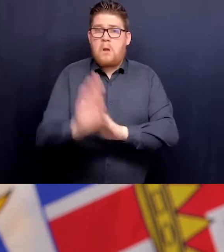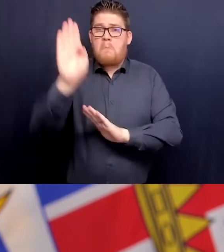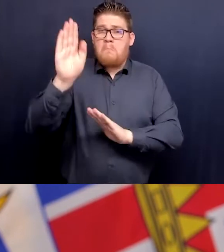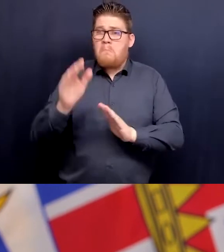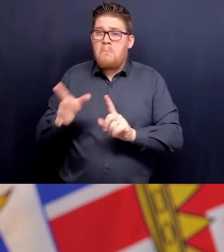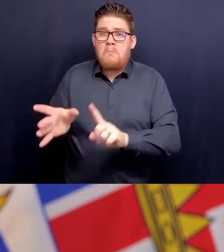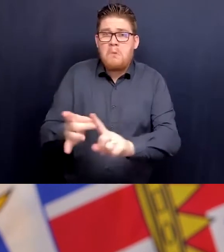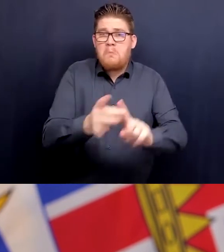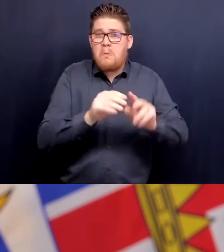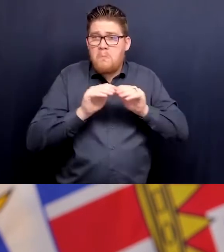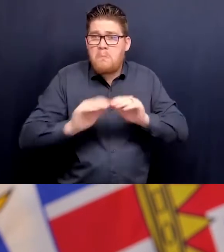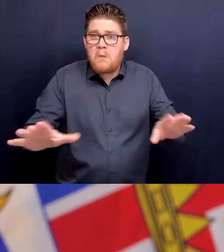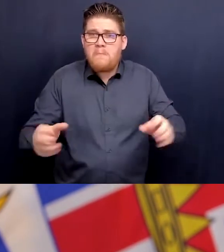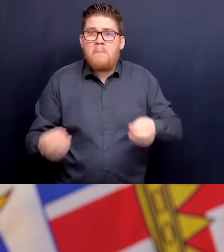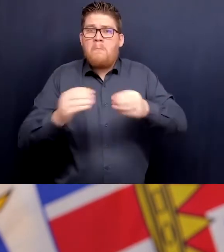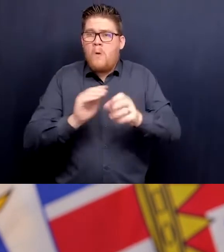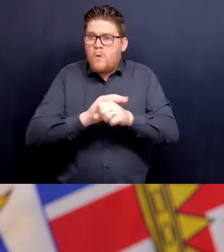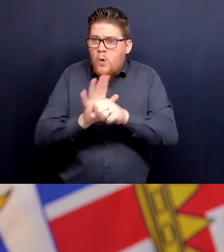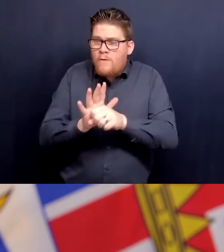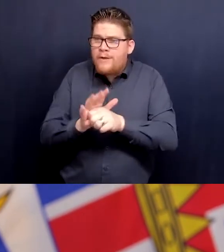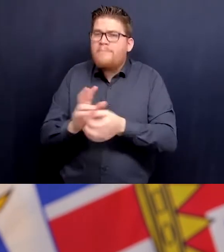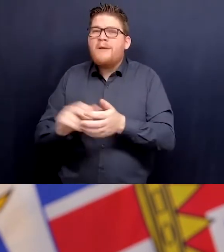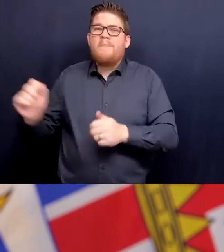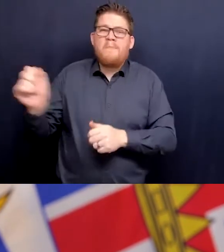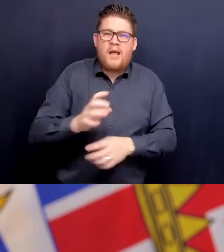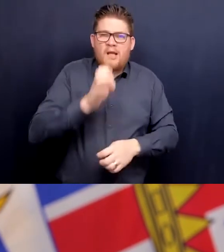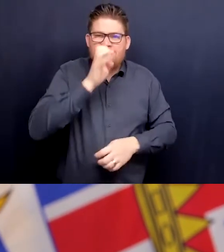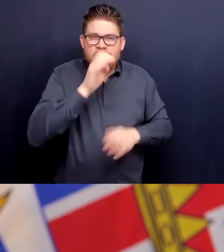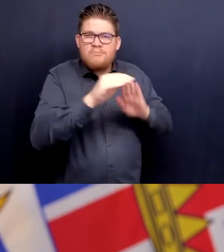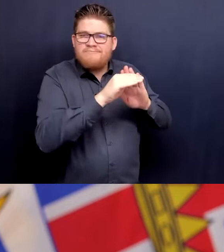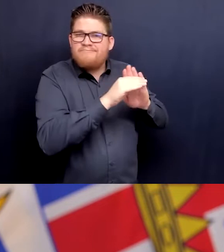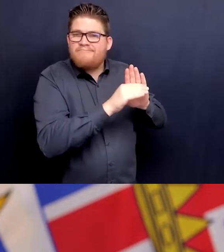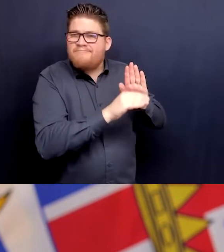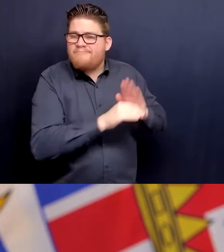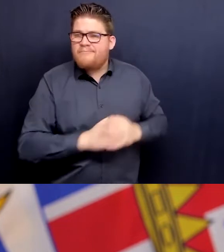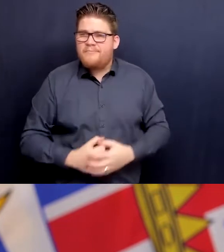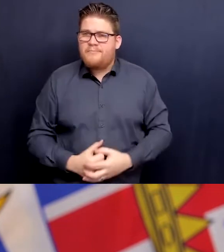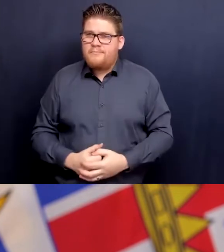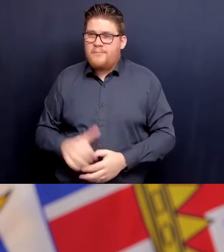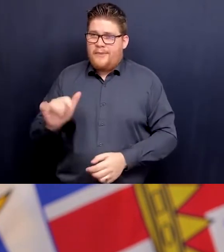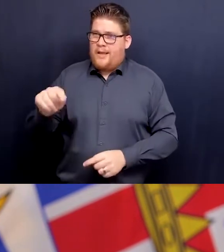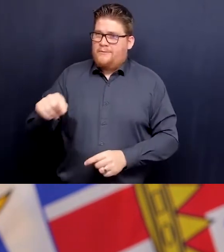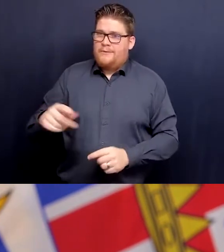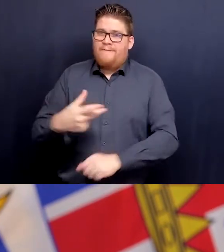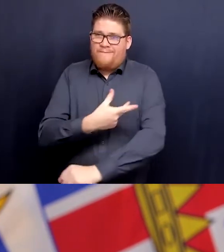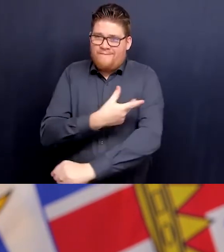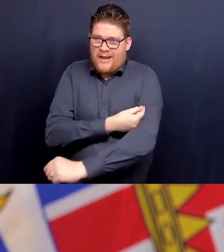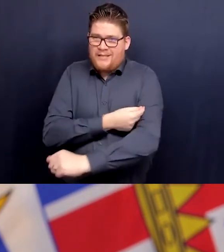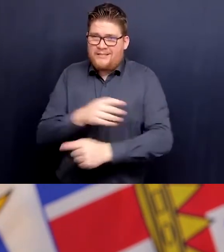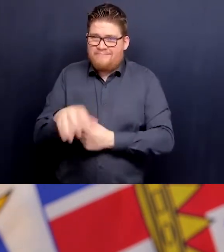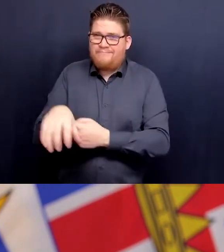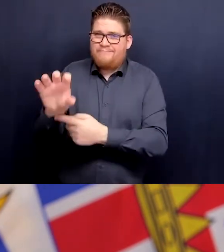tools became important again. And that's where the importance of the BC vaccine card came into play, making sure that we did have